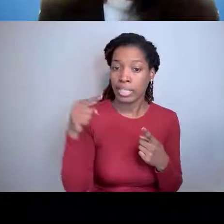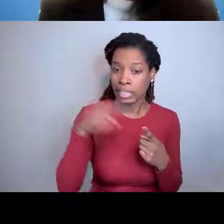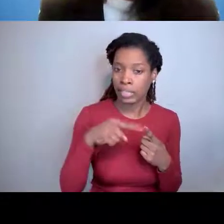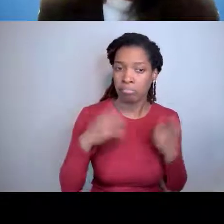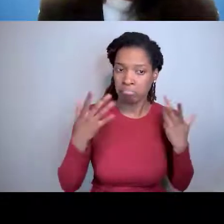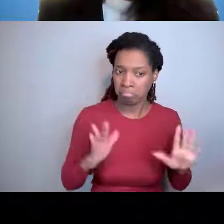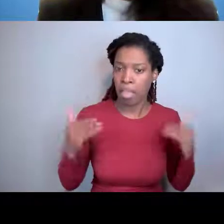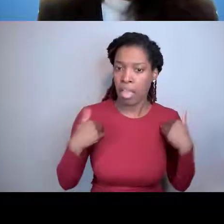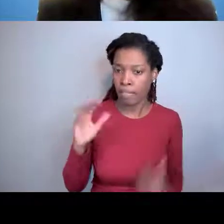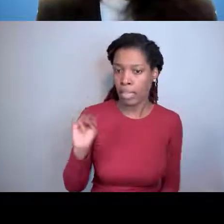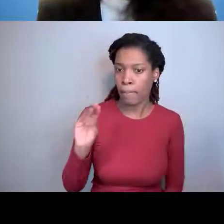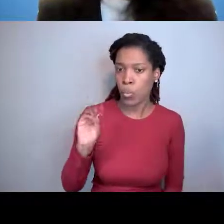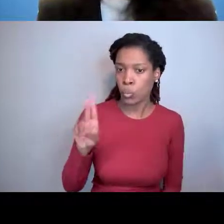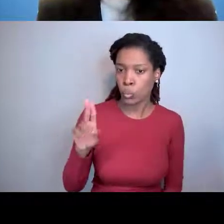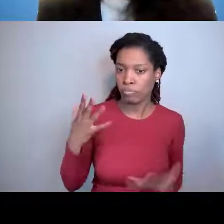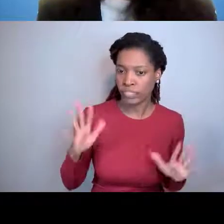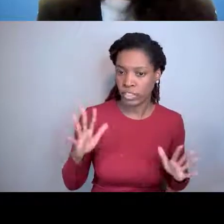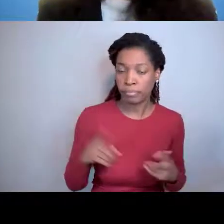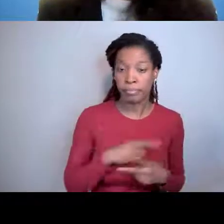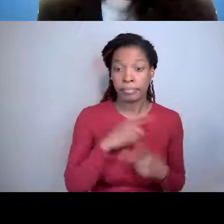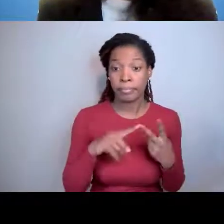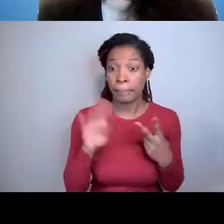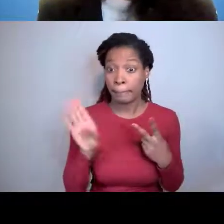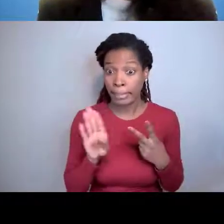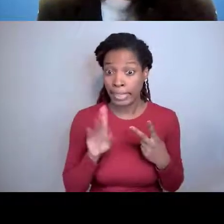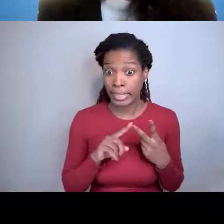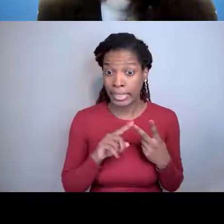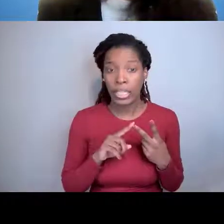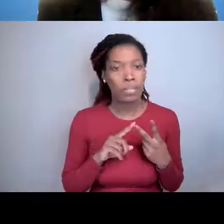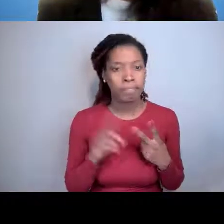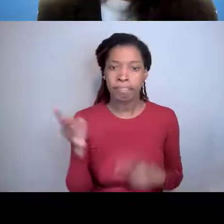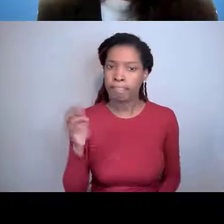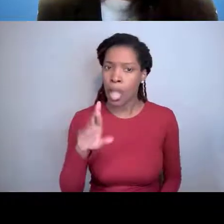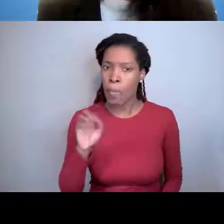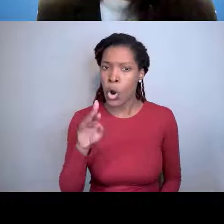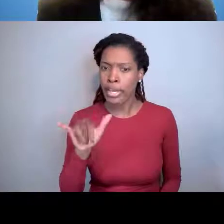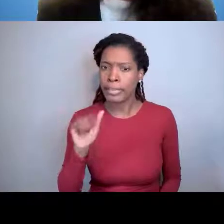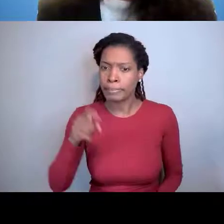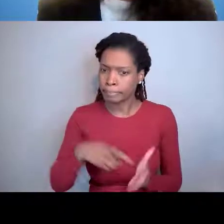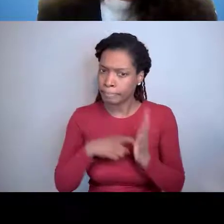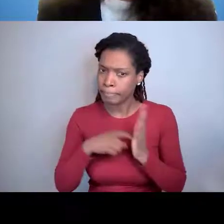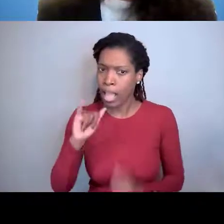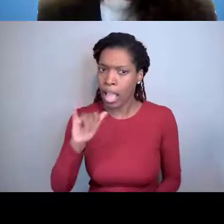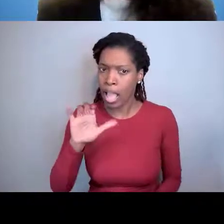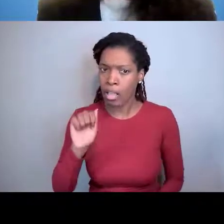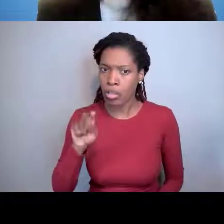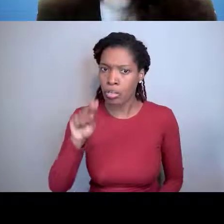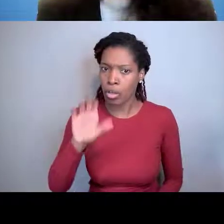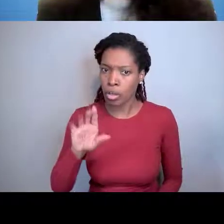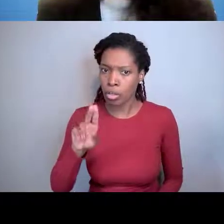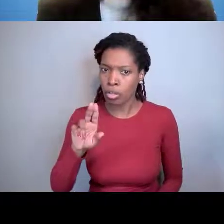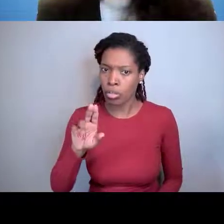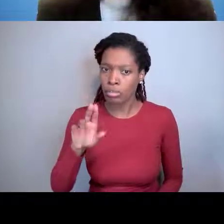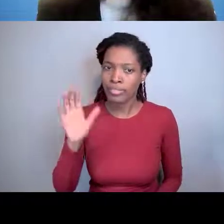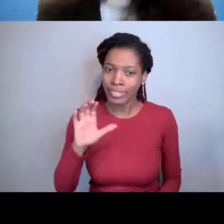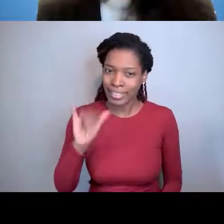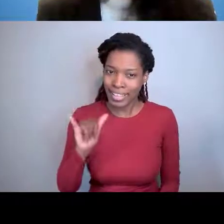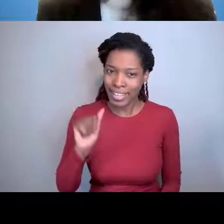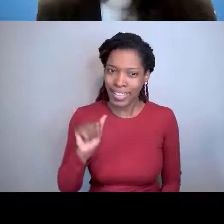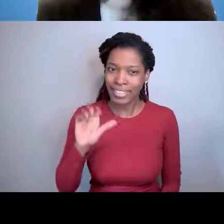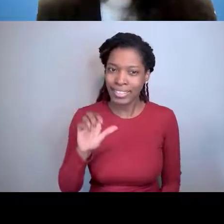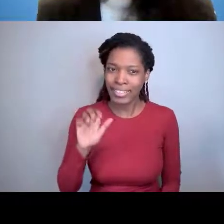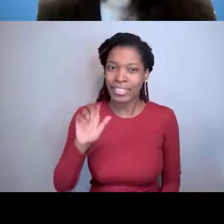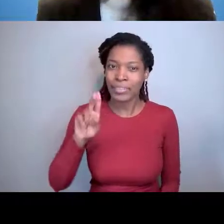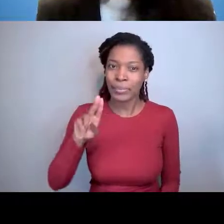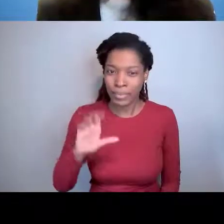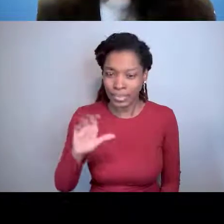an MOU. B, Dr. Barney will need IACUC approval with the MOU. C, Dr. Barney